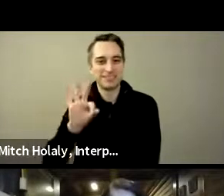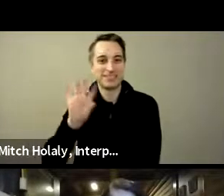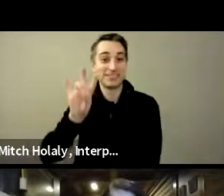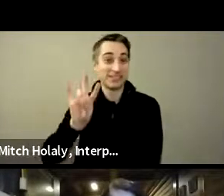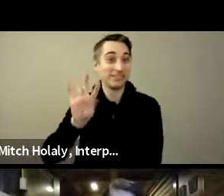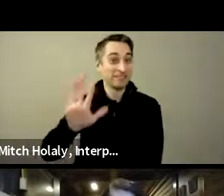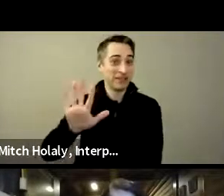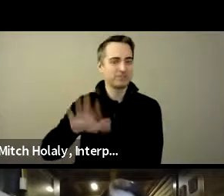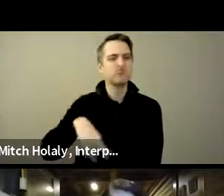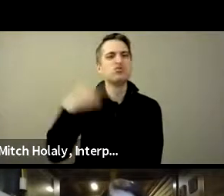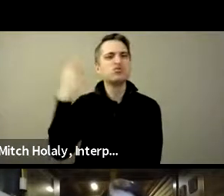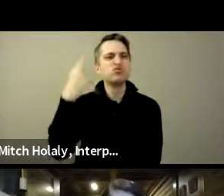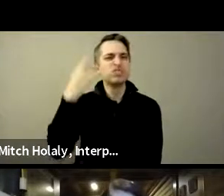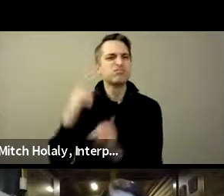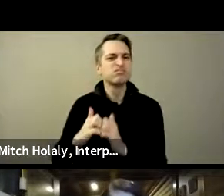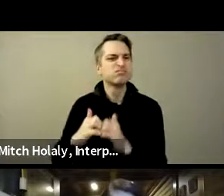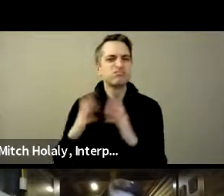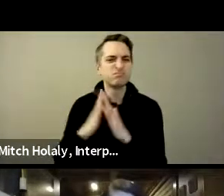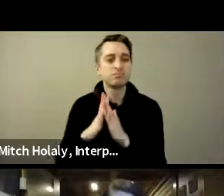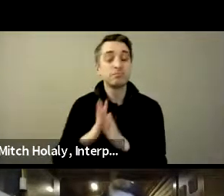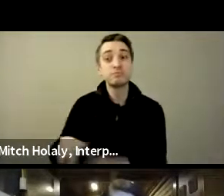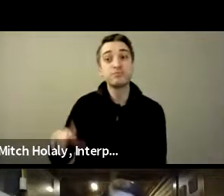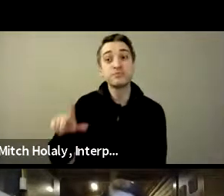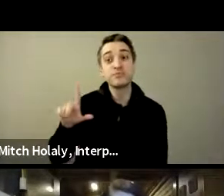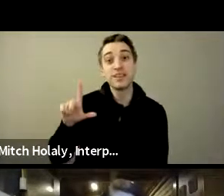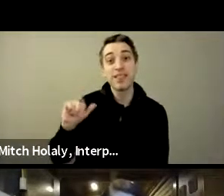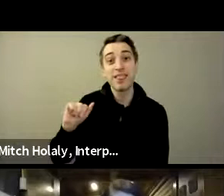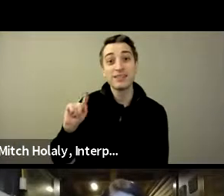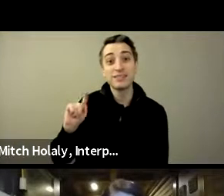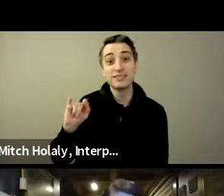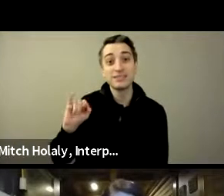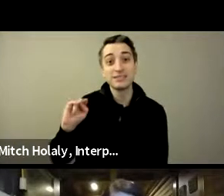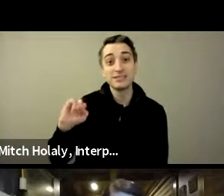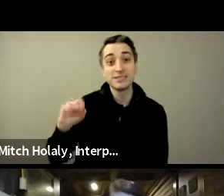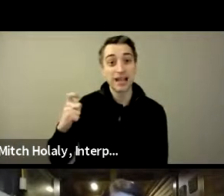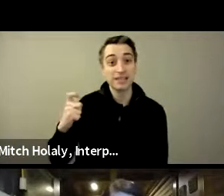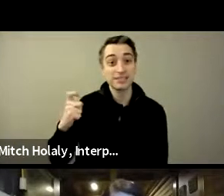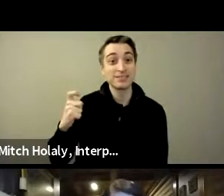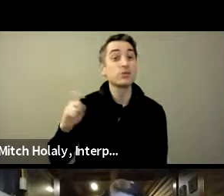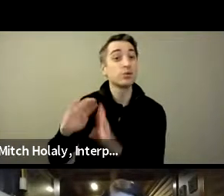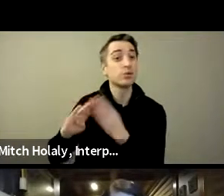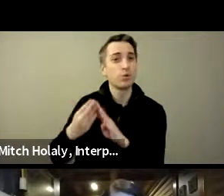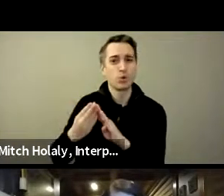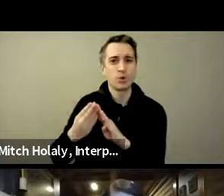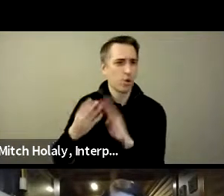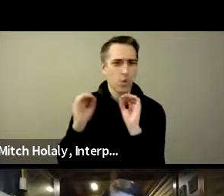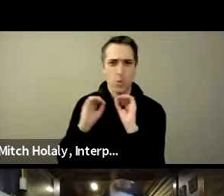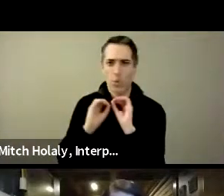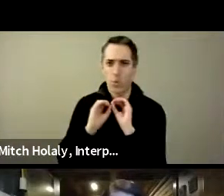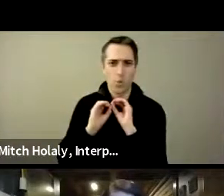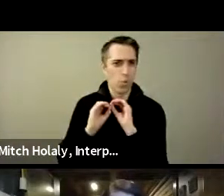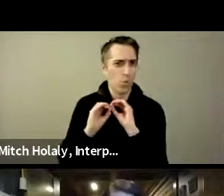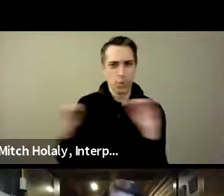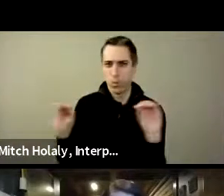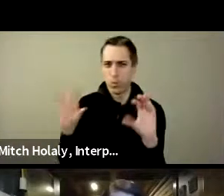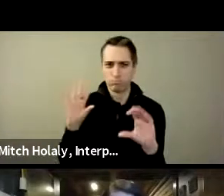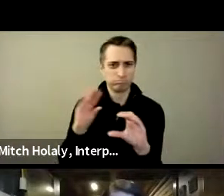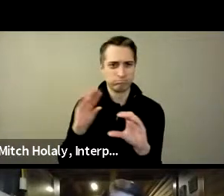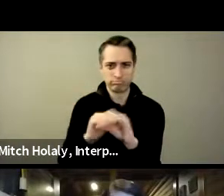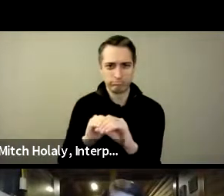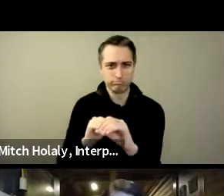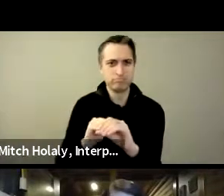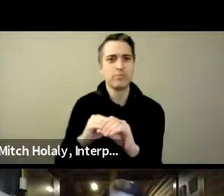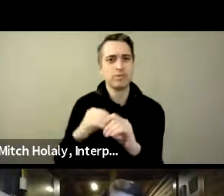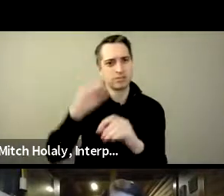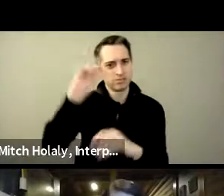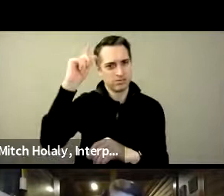created was because the Latinx community didn't have a voice at the table. Right, so there, a lot of things were